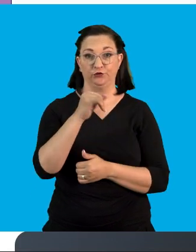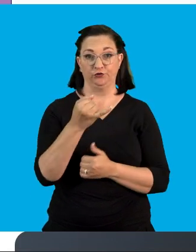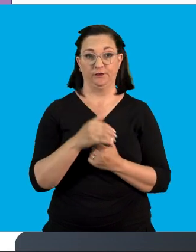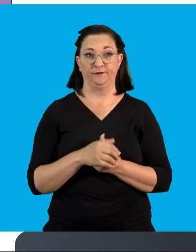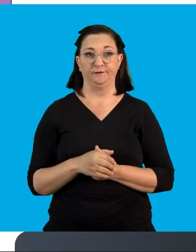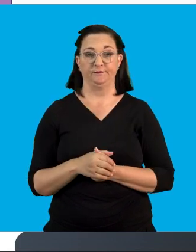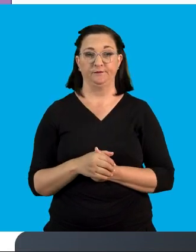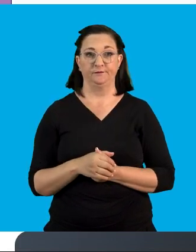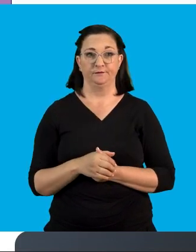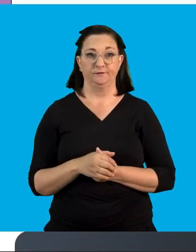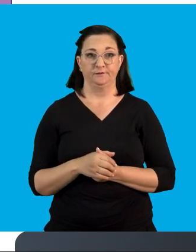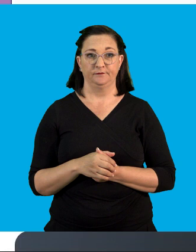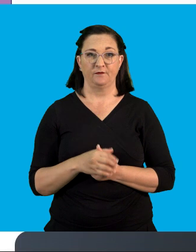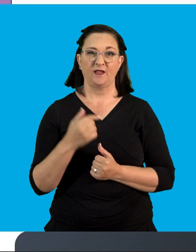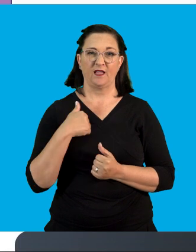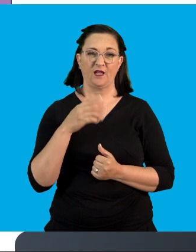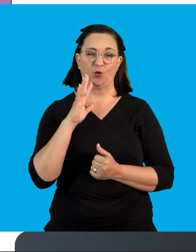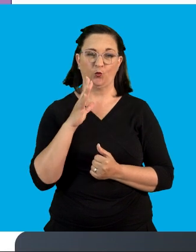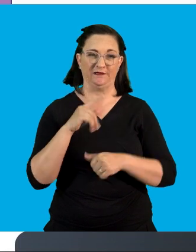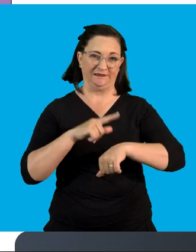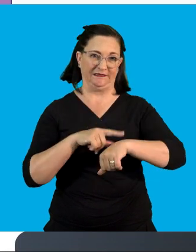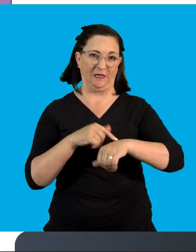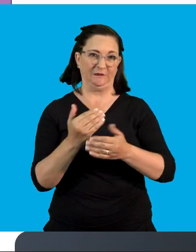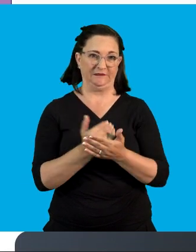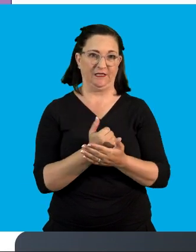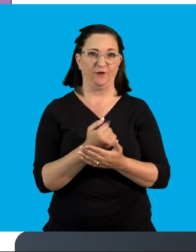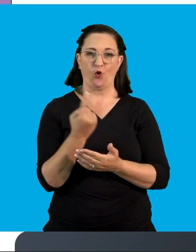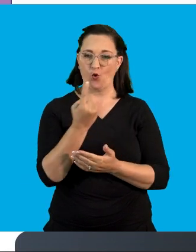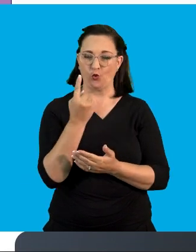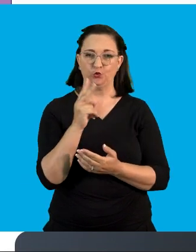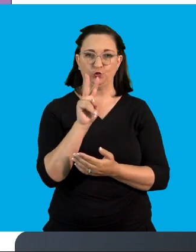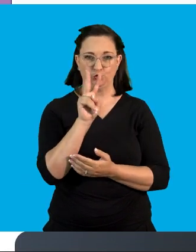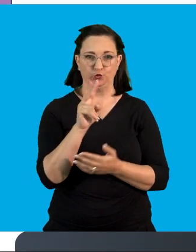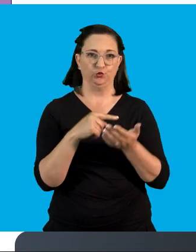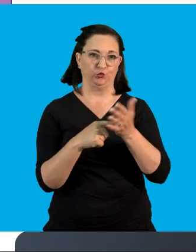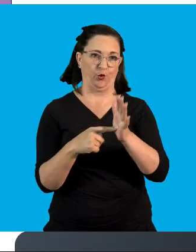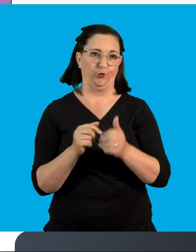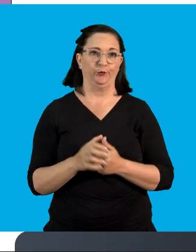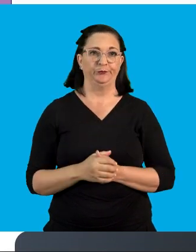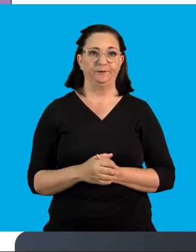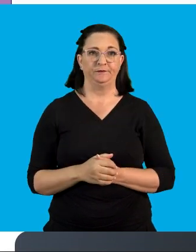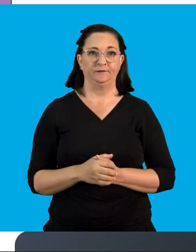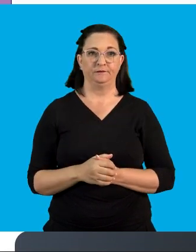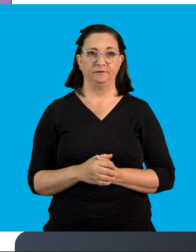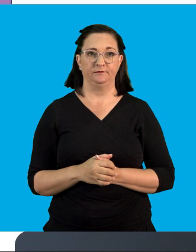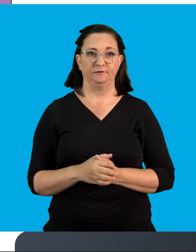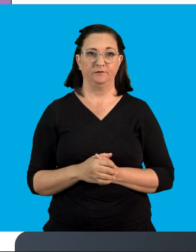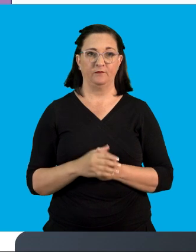J. I'm only going to measure 2 just for the convenience of time. When we're measuring from the top, the